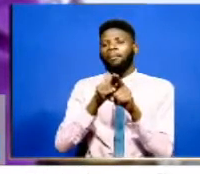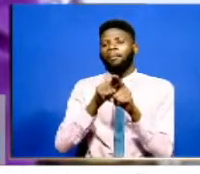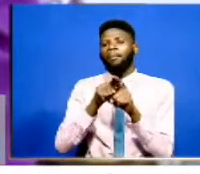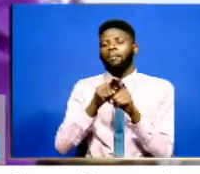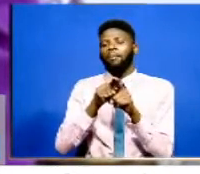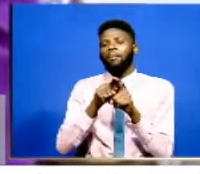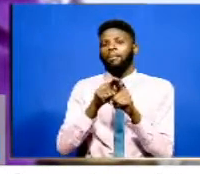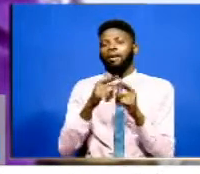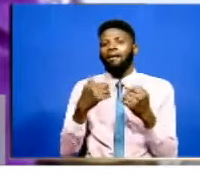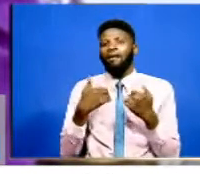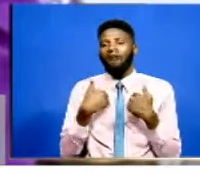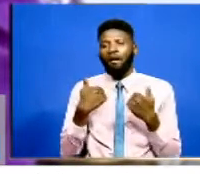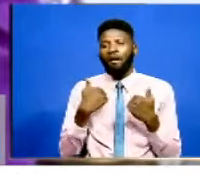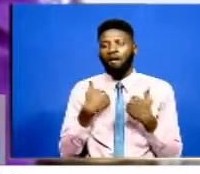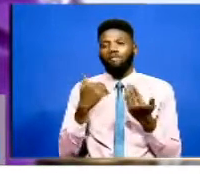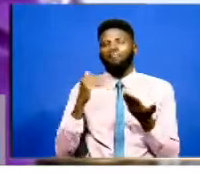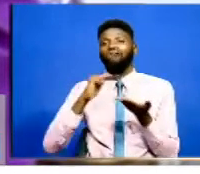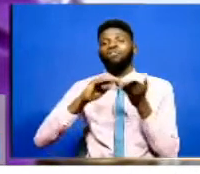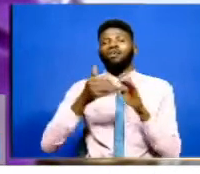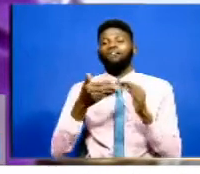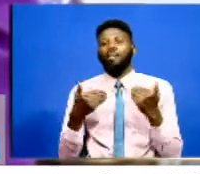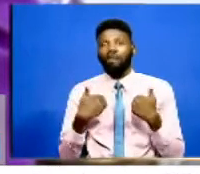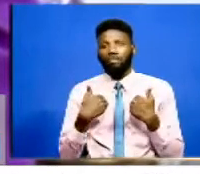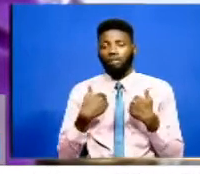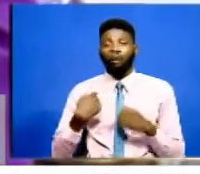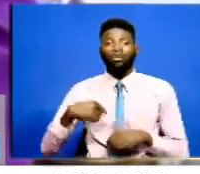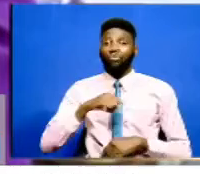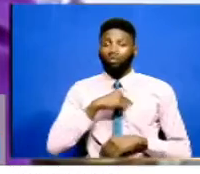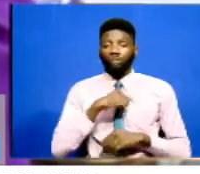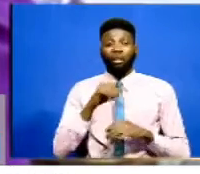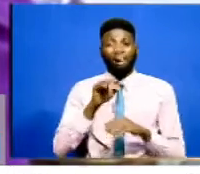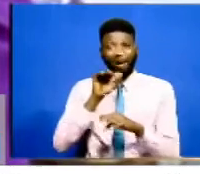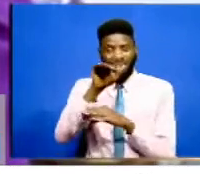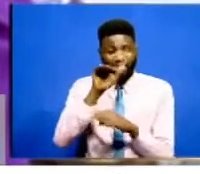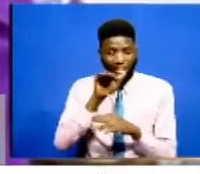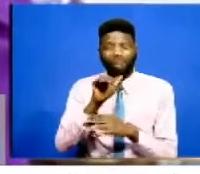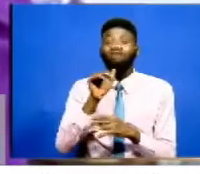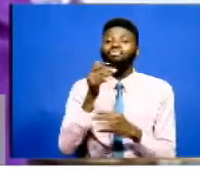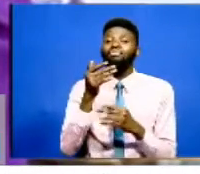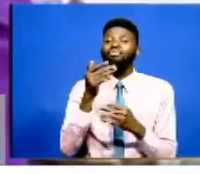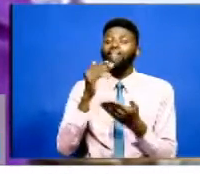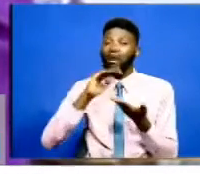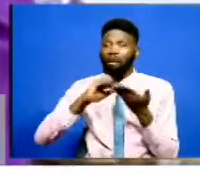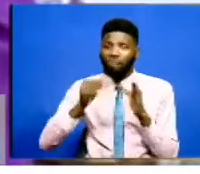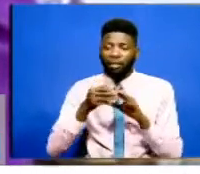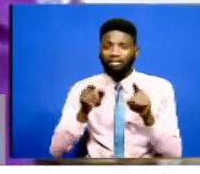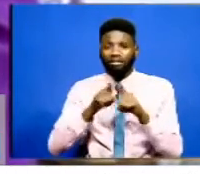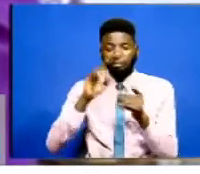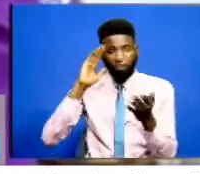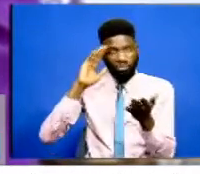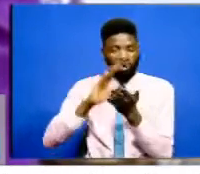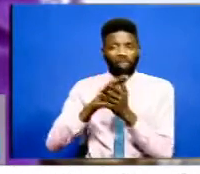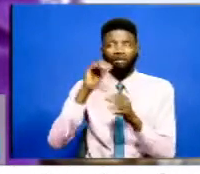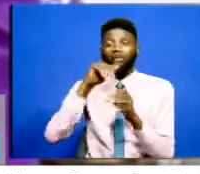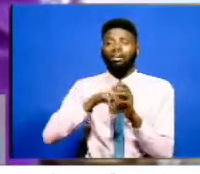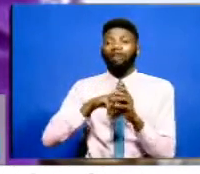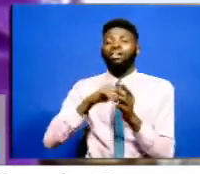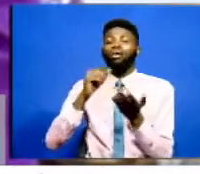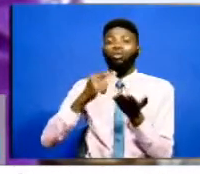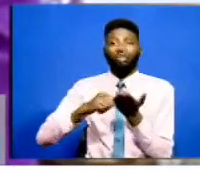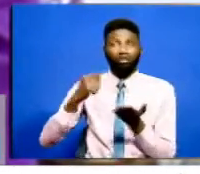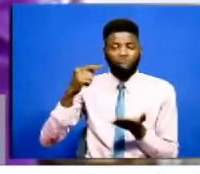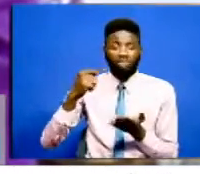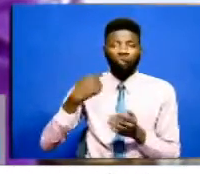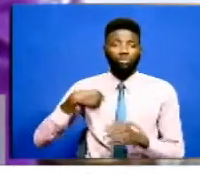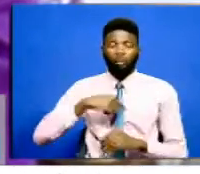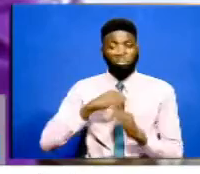therefore the words will be said to us, repent and believe in the gospel. Let us pray for the grace that those